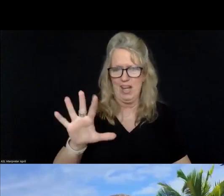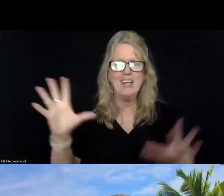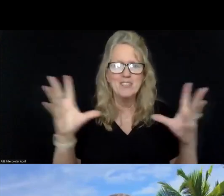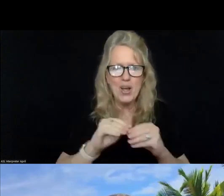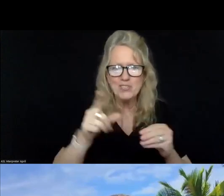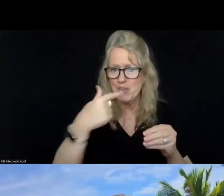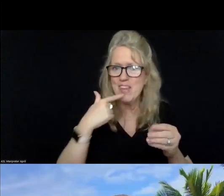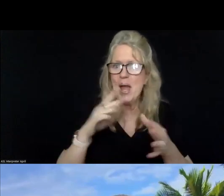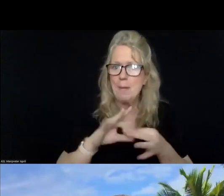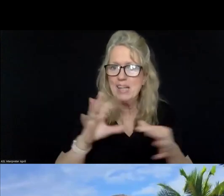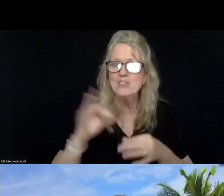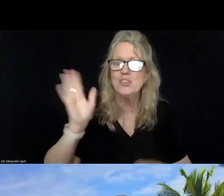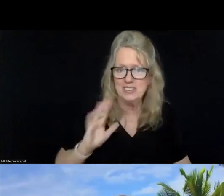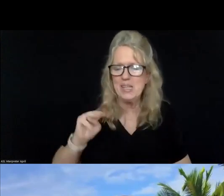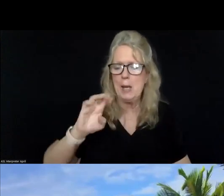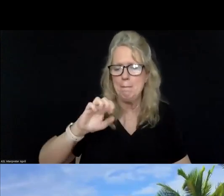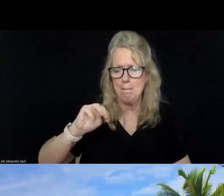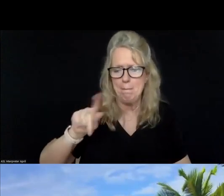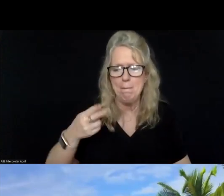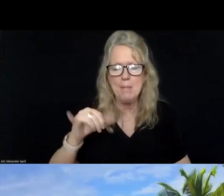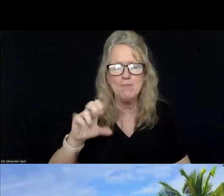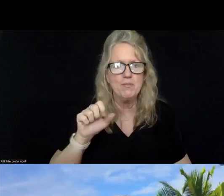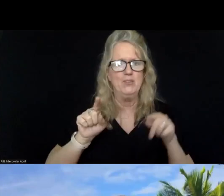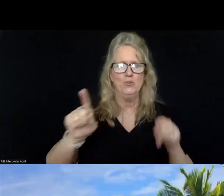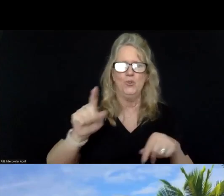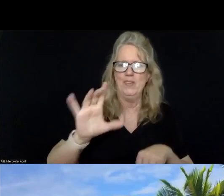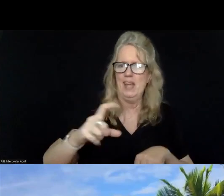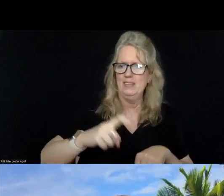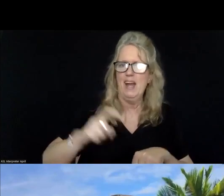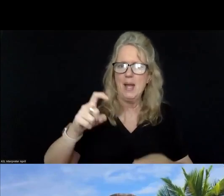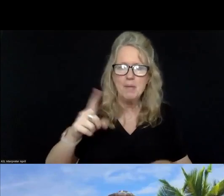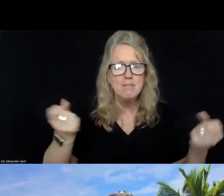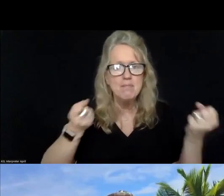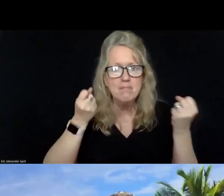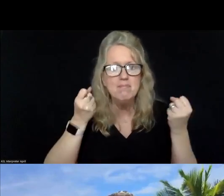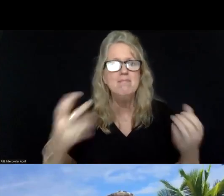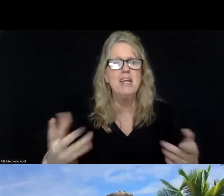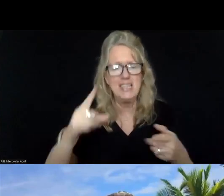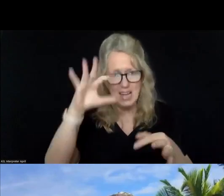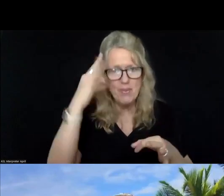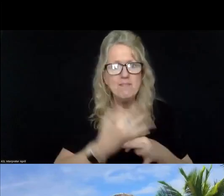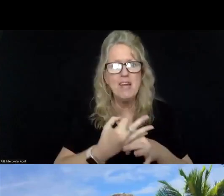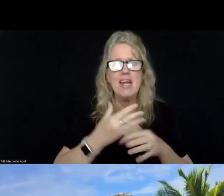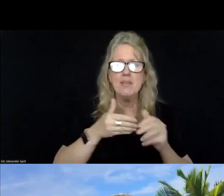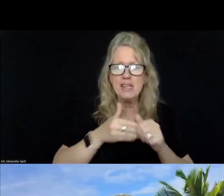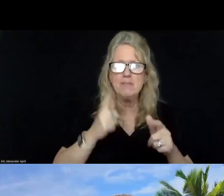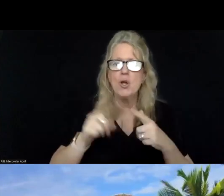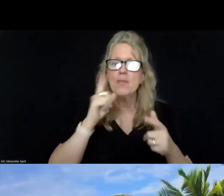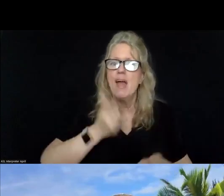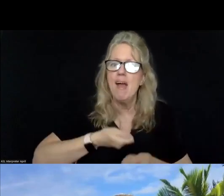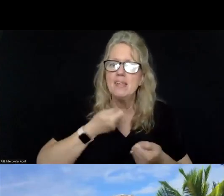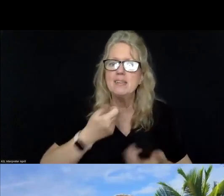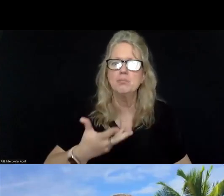was mentioned earlier in Memphis. It was at that point that many of the faith-based leaders had expressed a